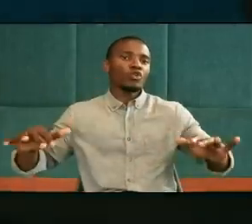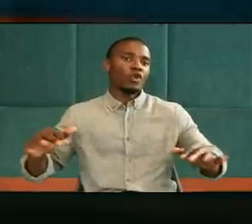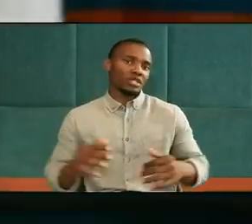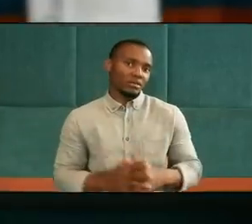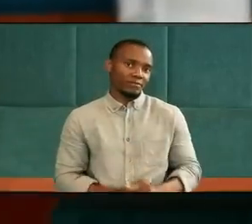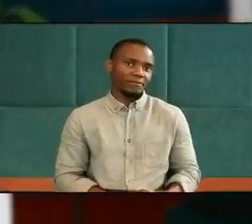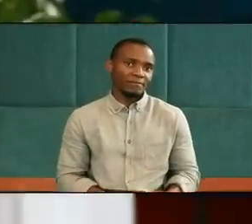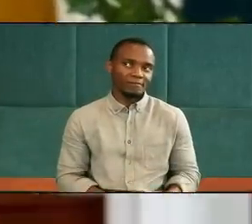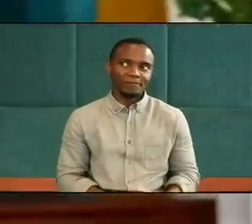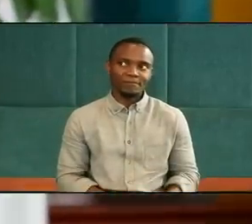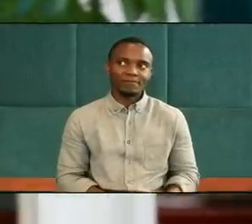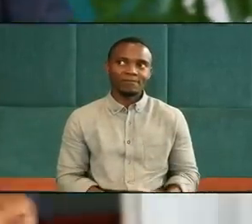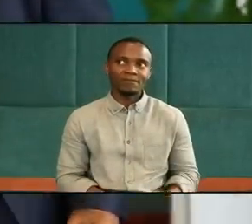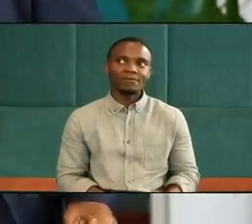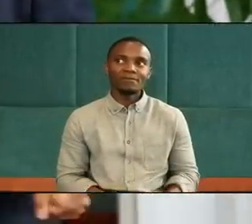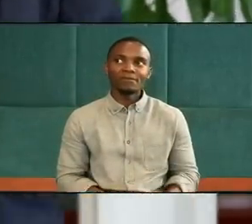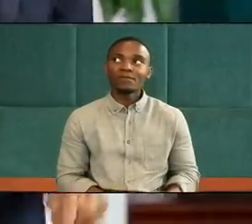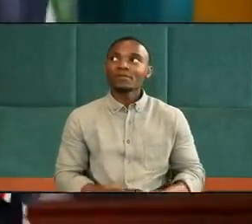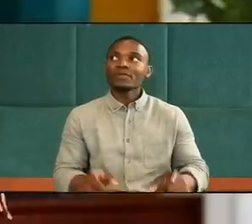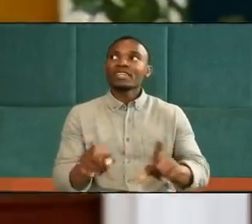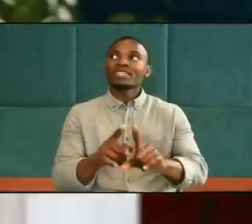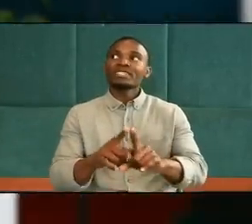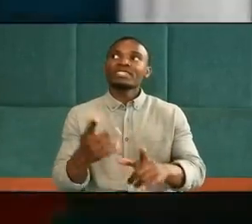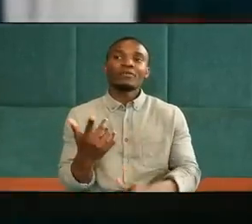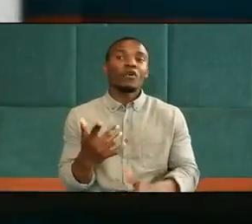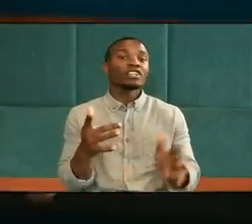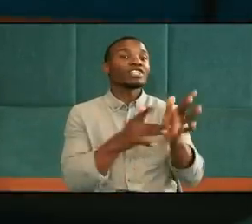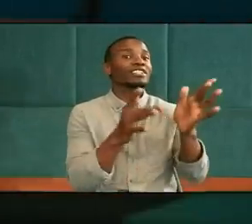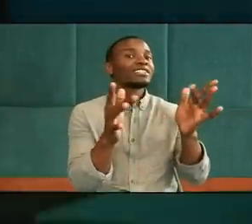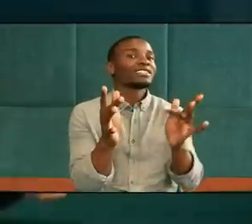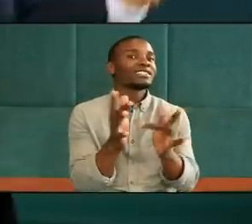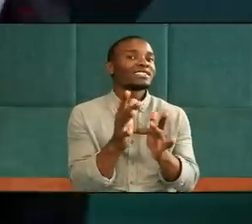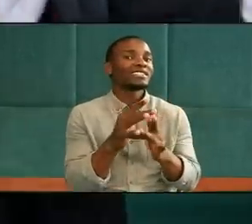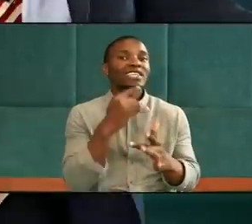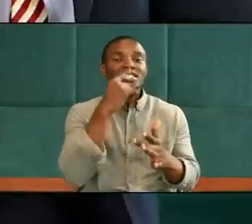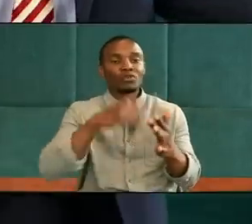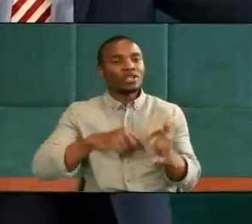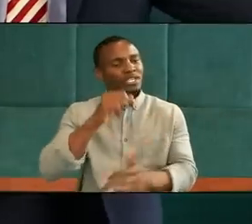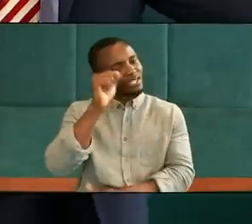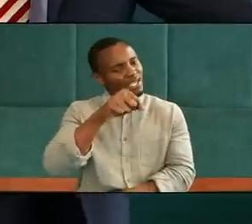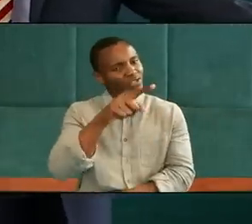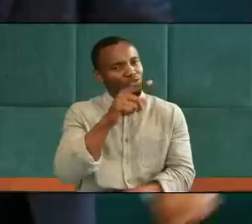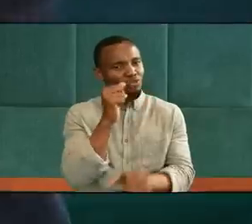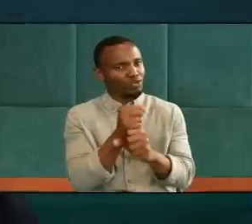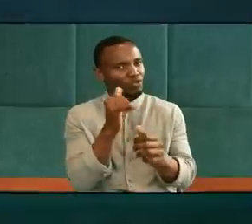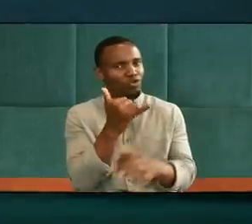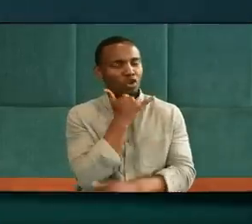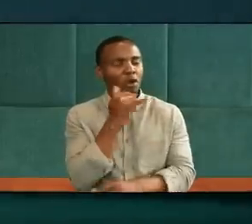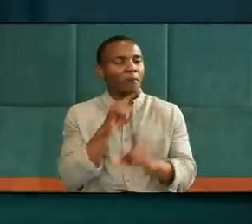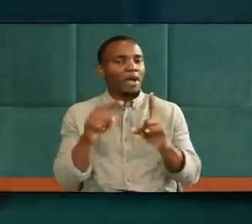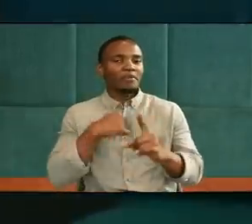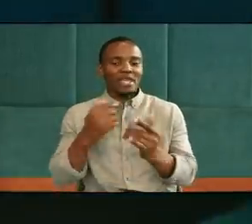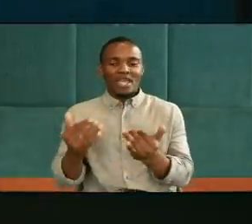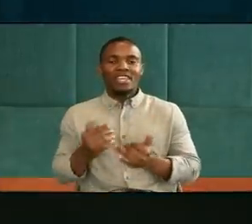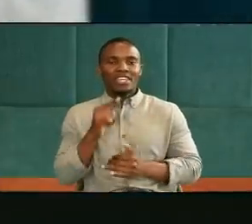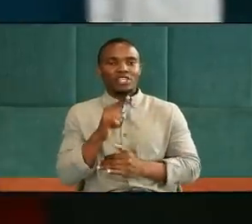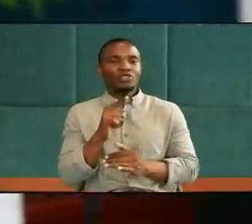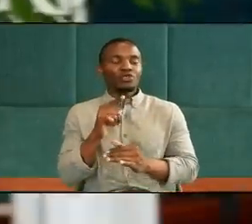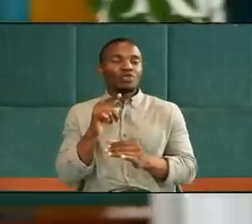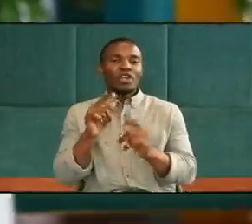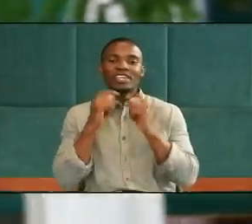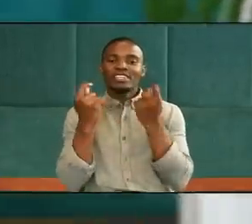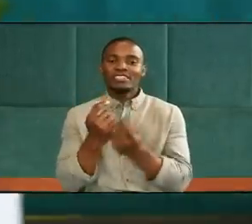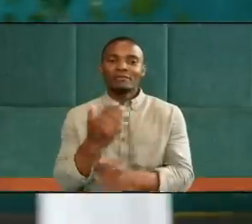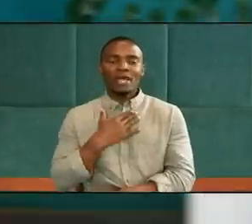Ha! Jesus says, no. Yeah, you mess up sometimes, but I need you on my team. Come on, can the church say amen? Yeah,